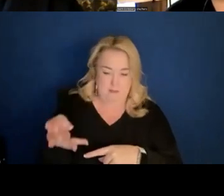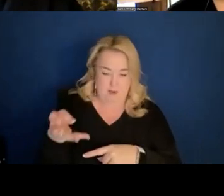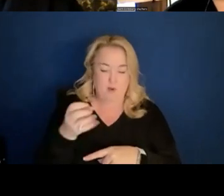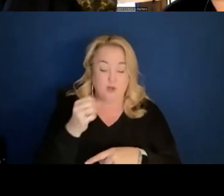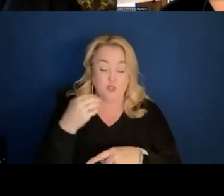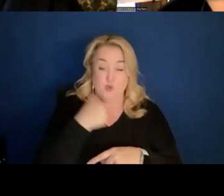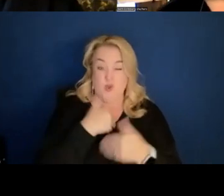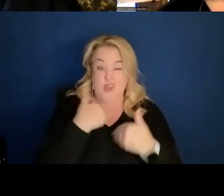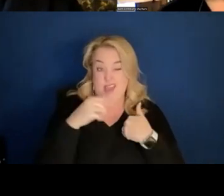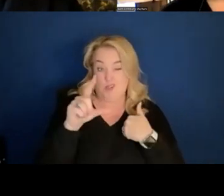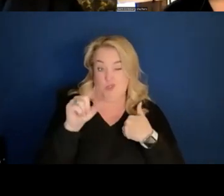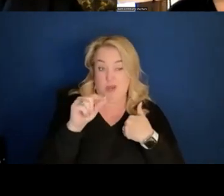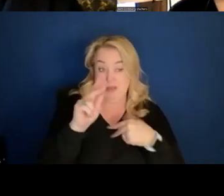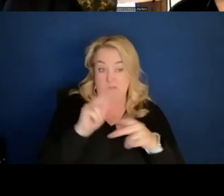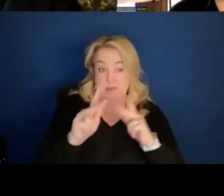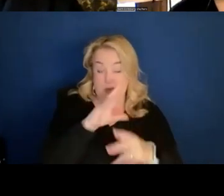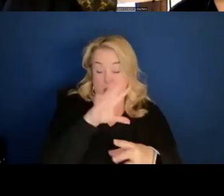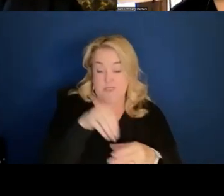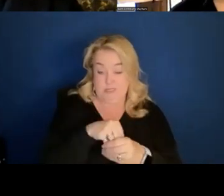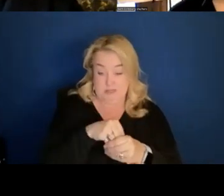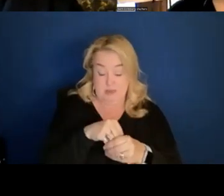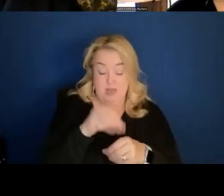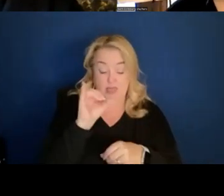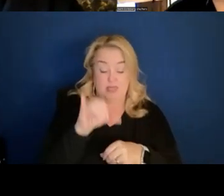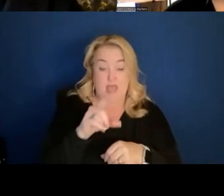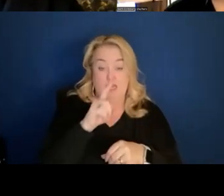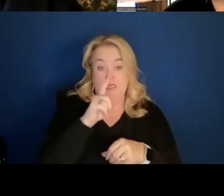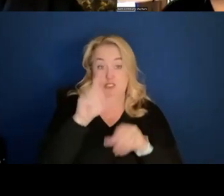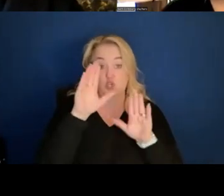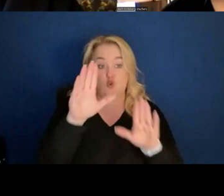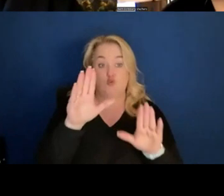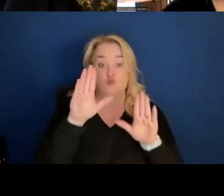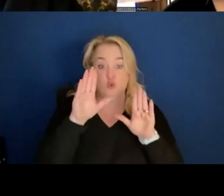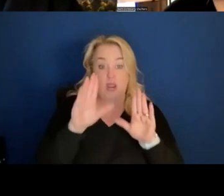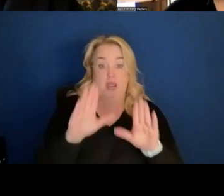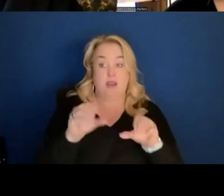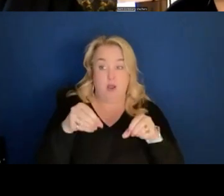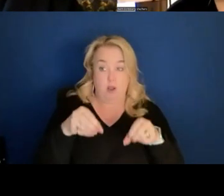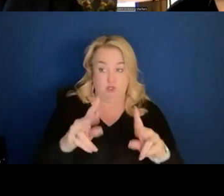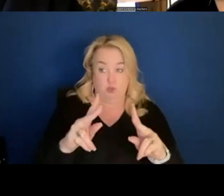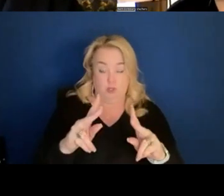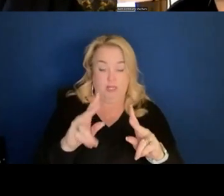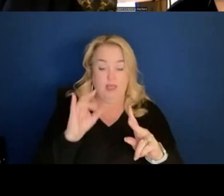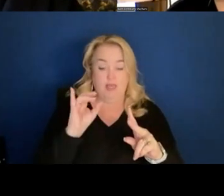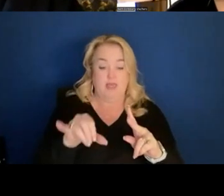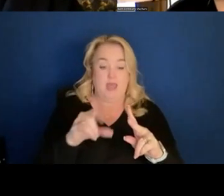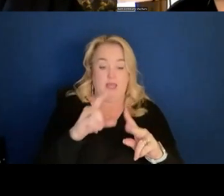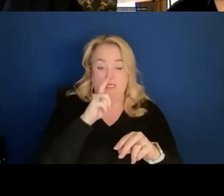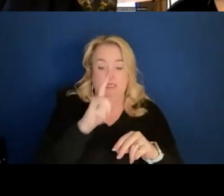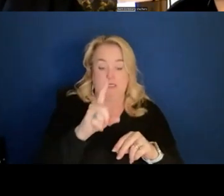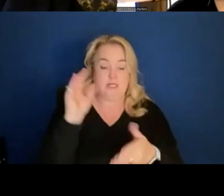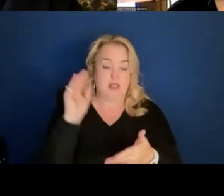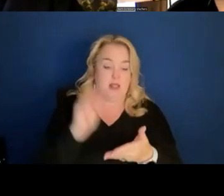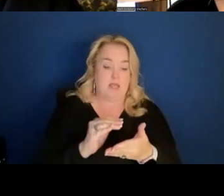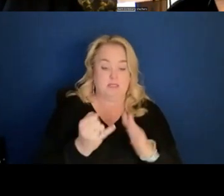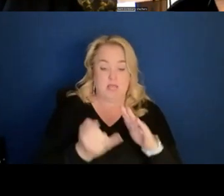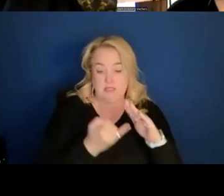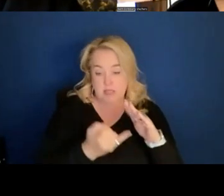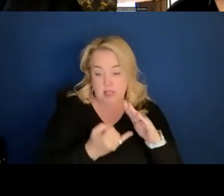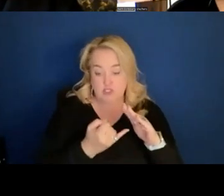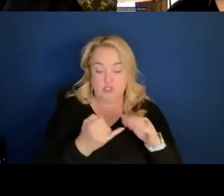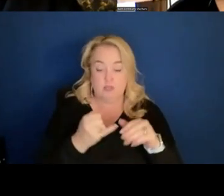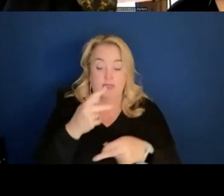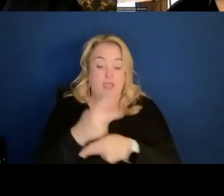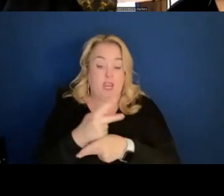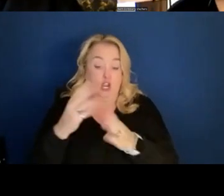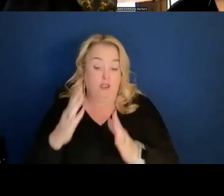who participate in that. And that's a great opportunity because it prevents isolation. It brings the caregiver and